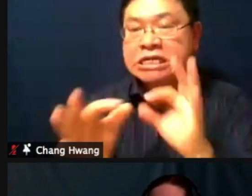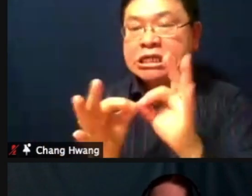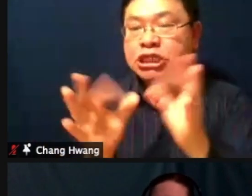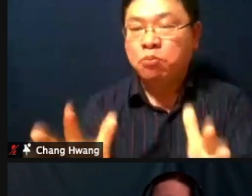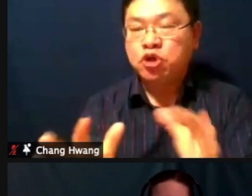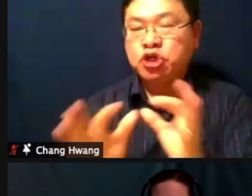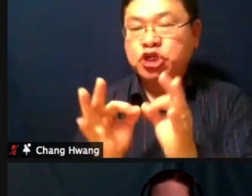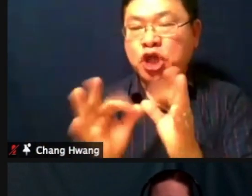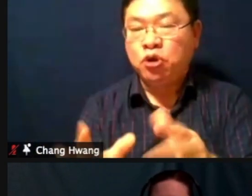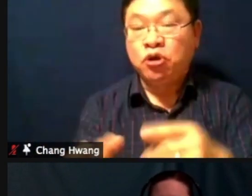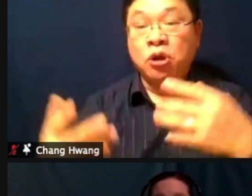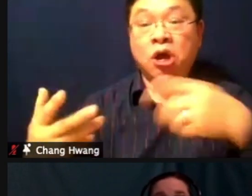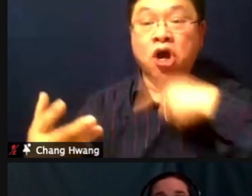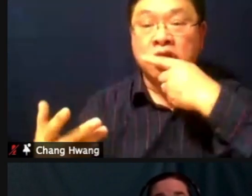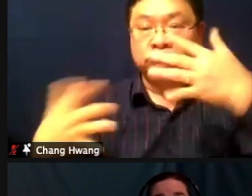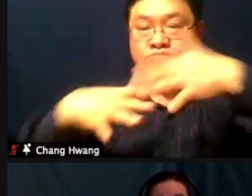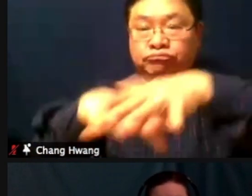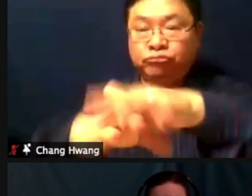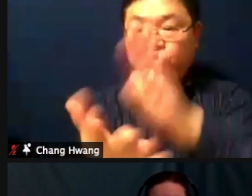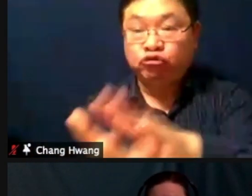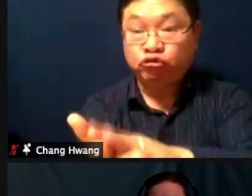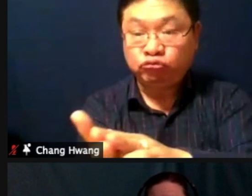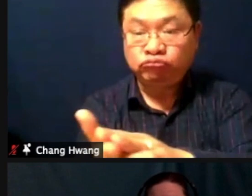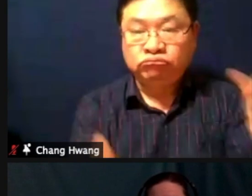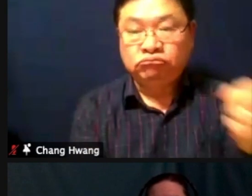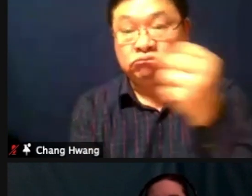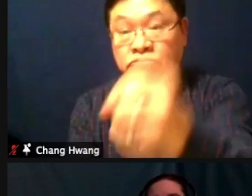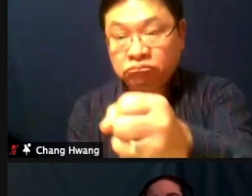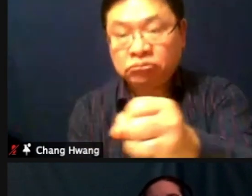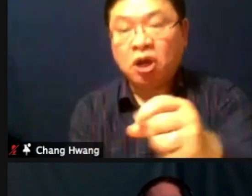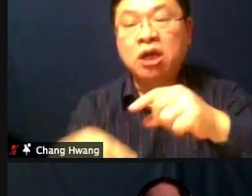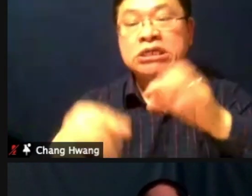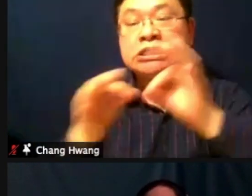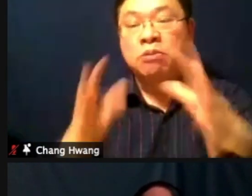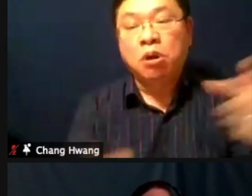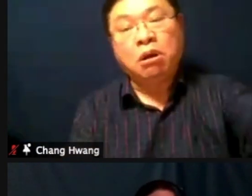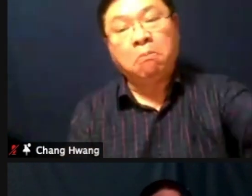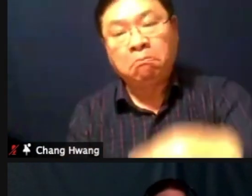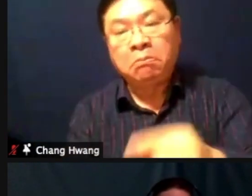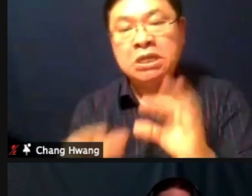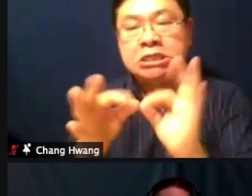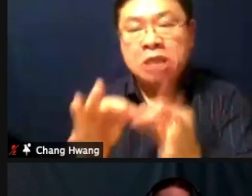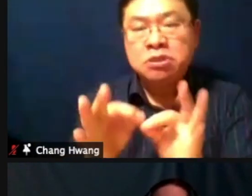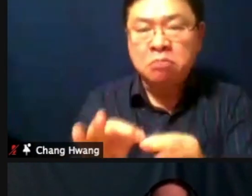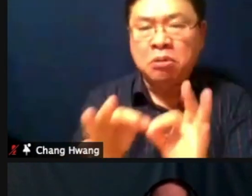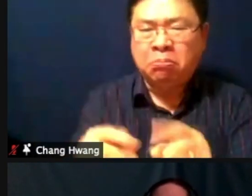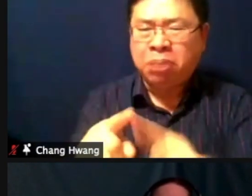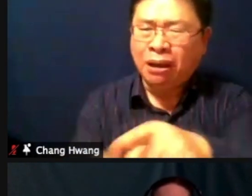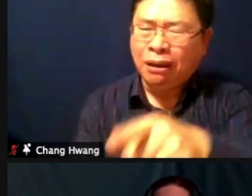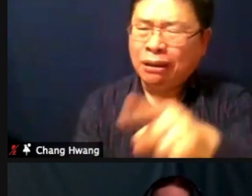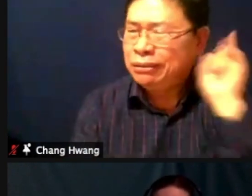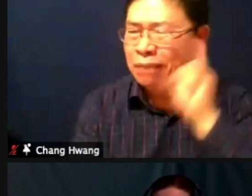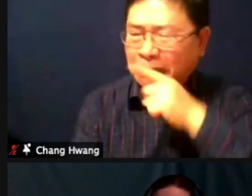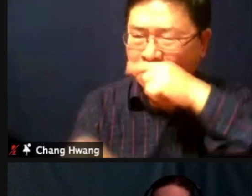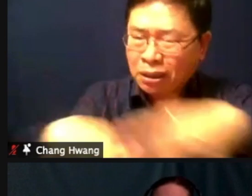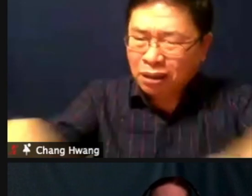but not so much sign language. Interpreters, maybe they'll go to a public school and they'll